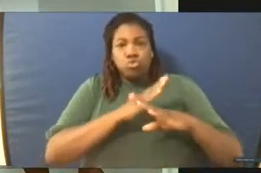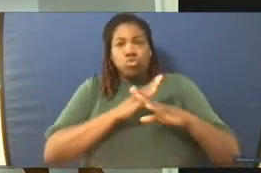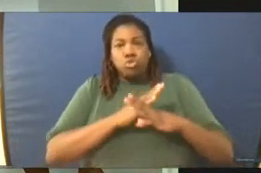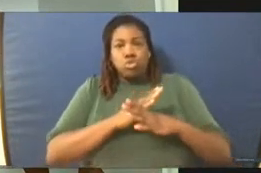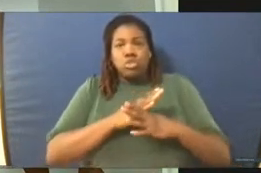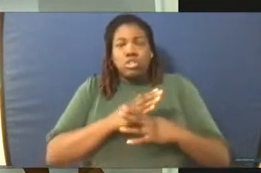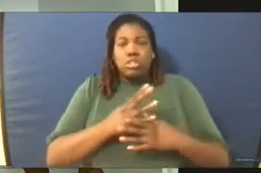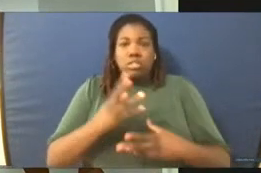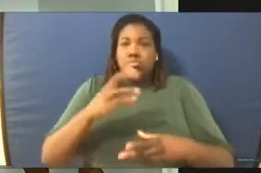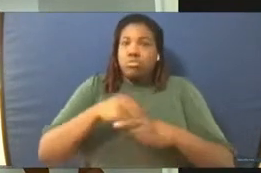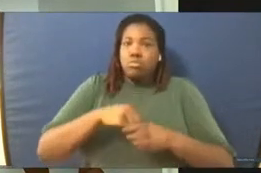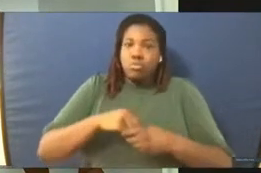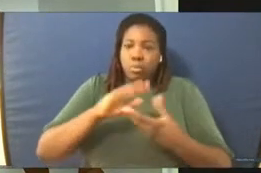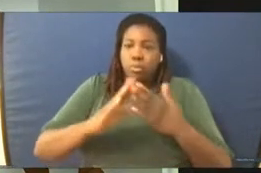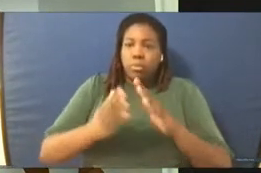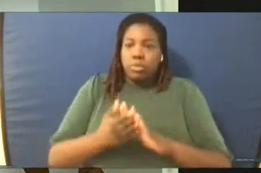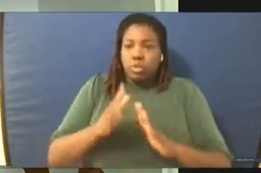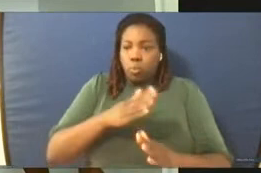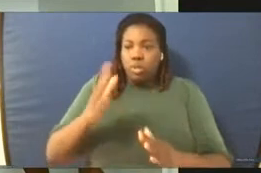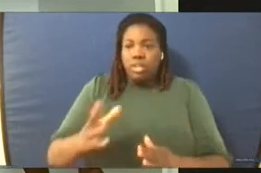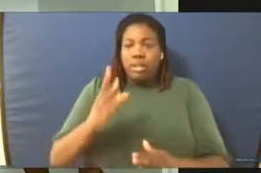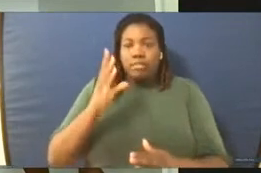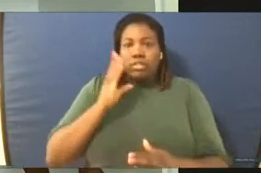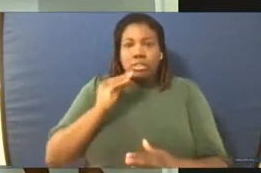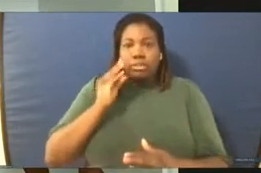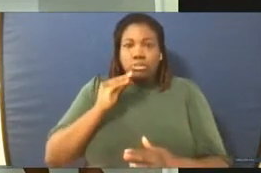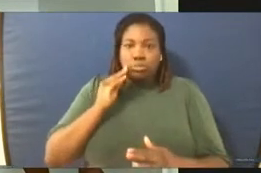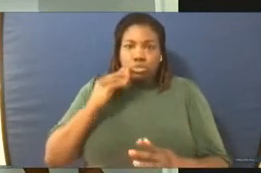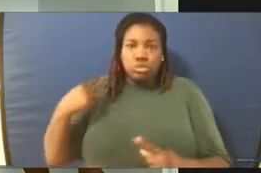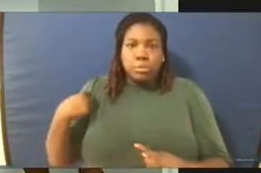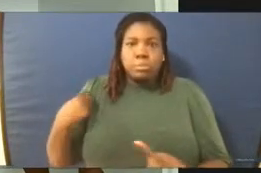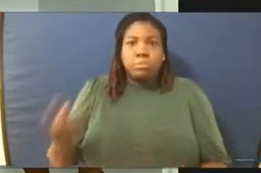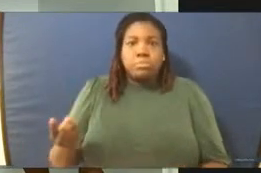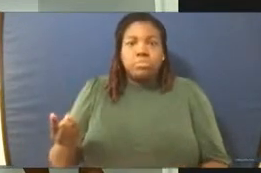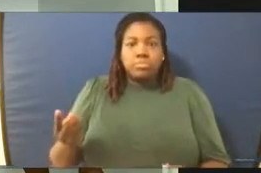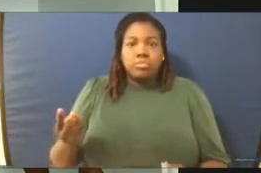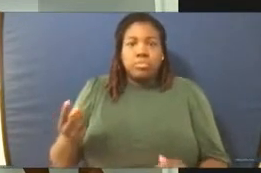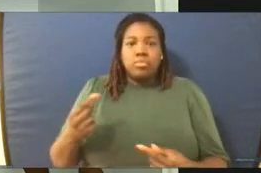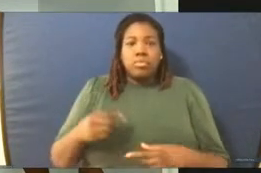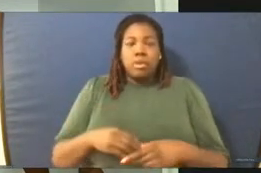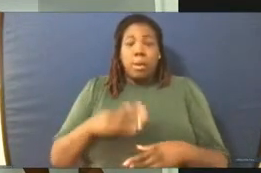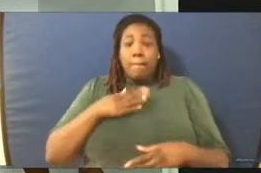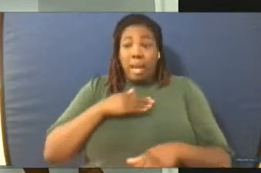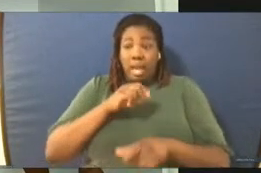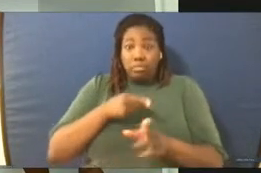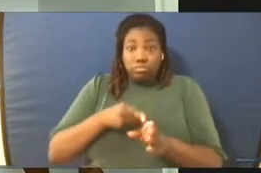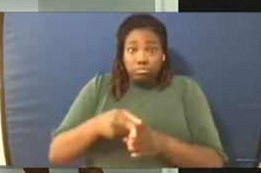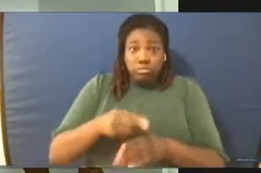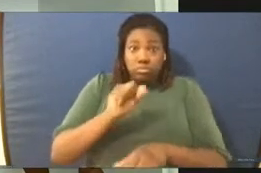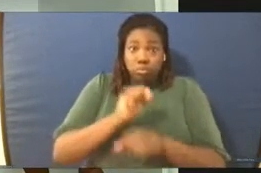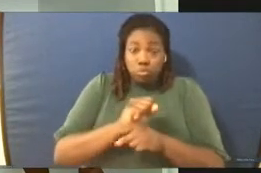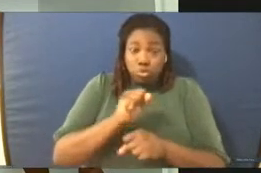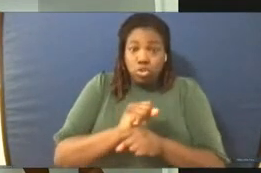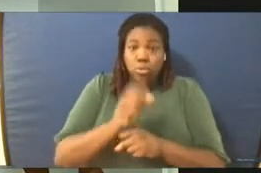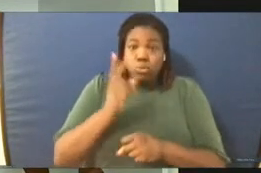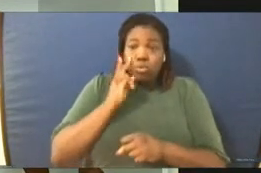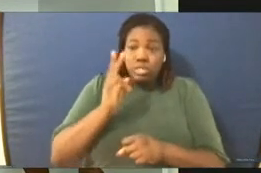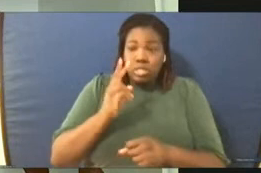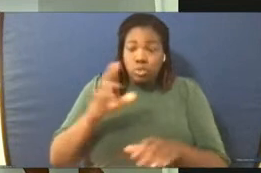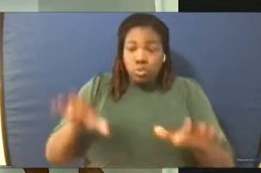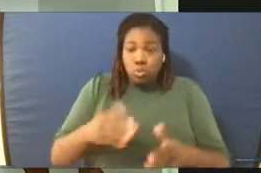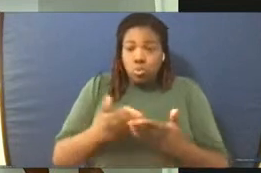engage communities in ways that we have not historically done that. And in my own career, I've seen that when you do that, and you do the kinds of things that